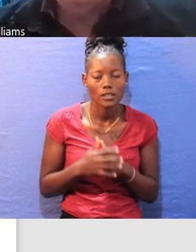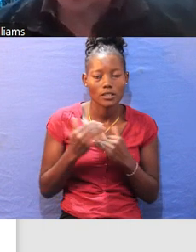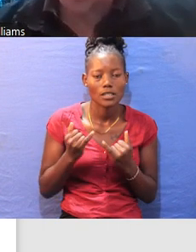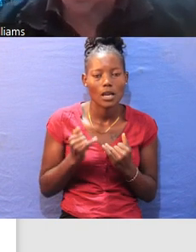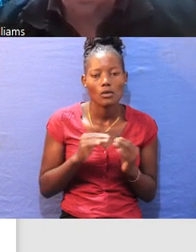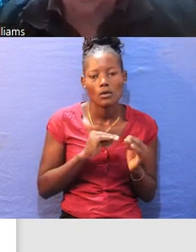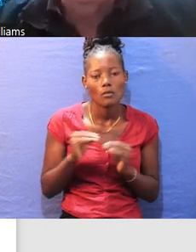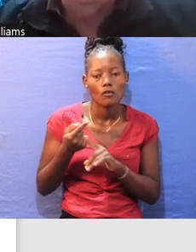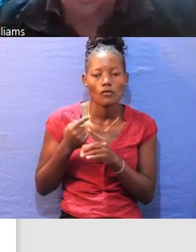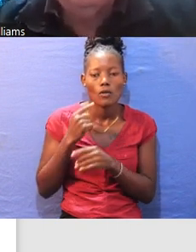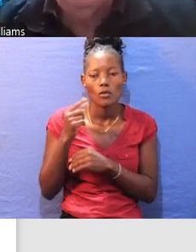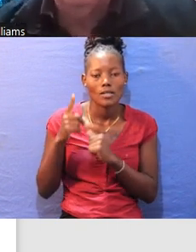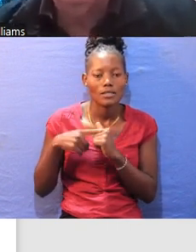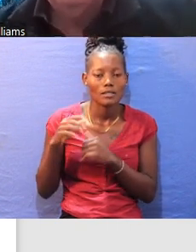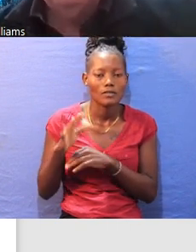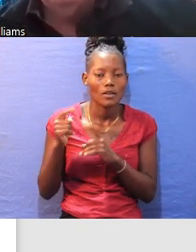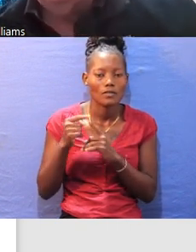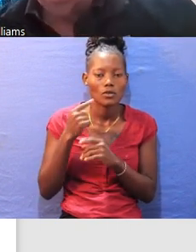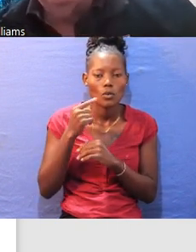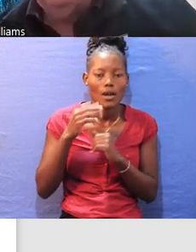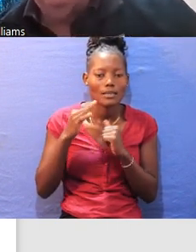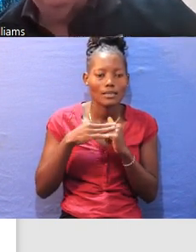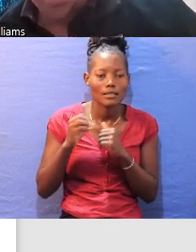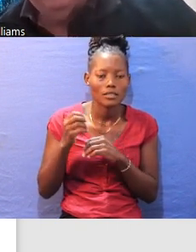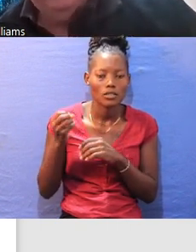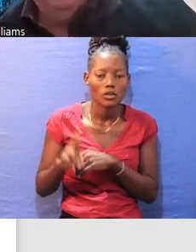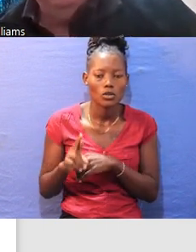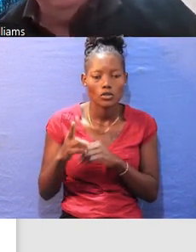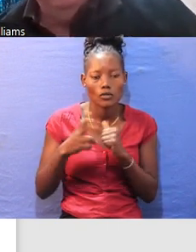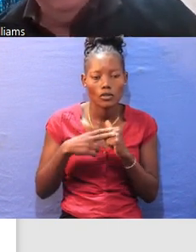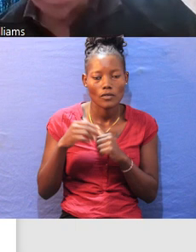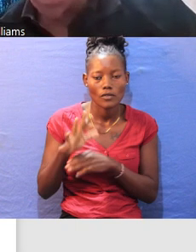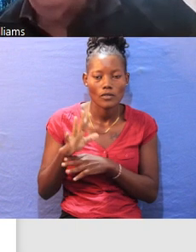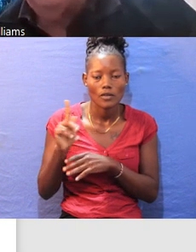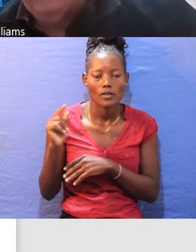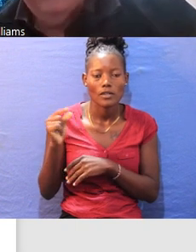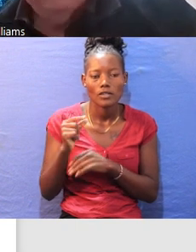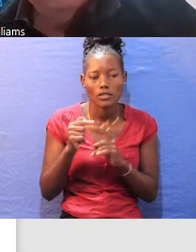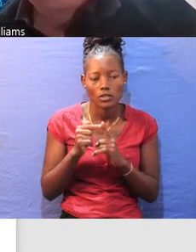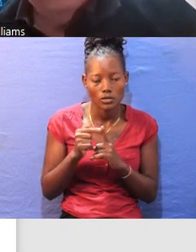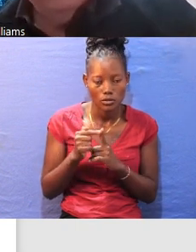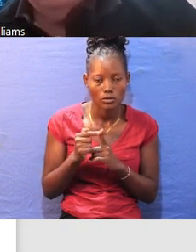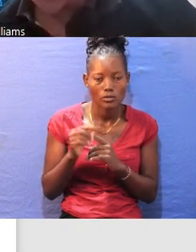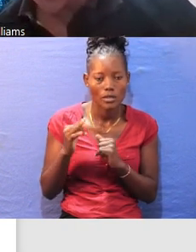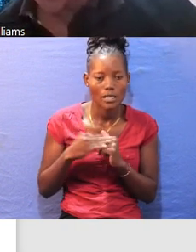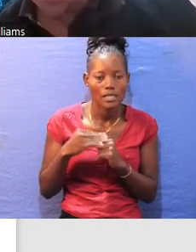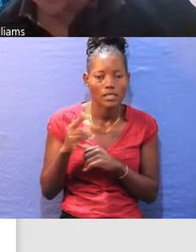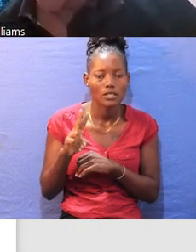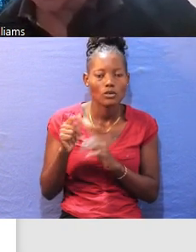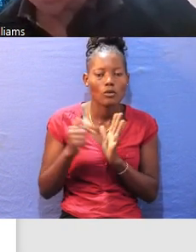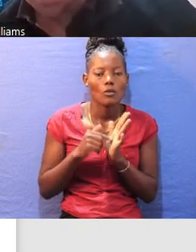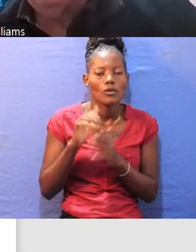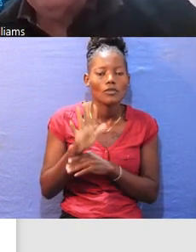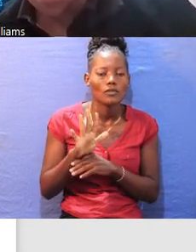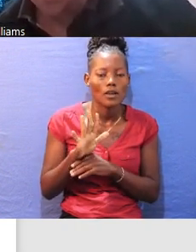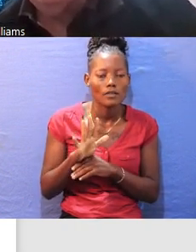to 180, or from 75 kilos to what is that, Kyle? 82.5. Yeah. He said it was the biggest